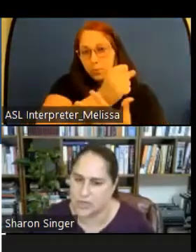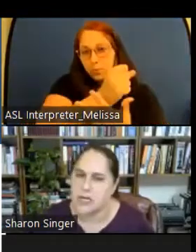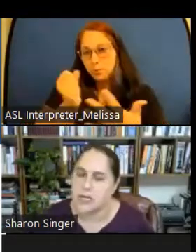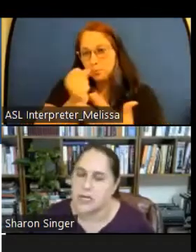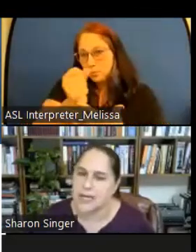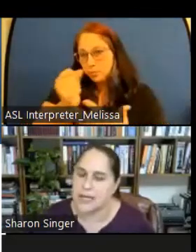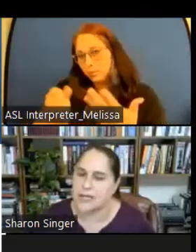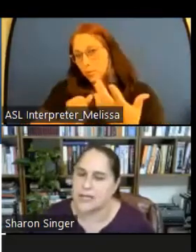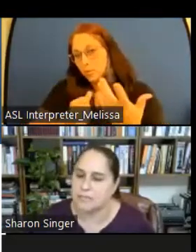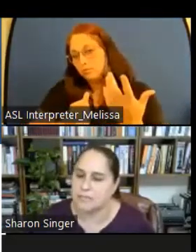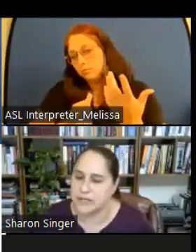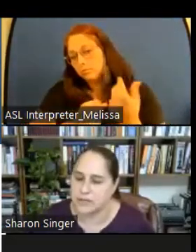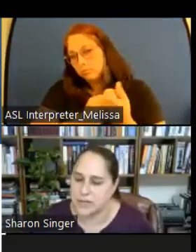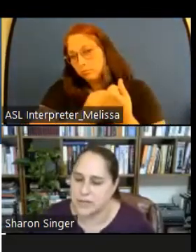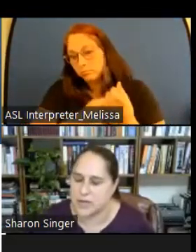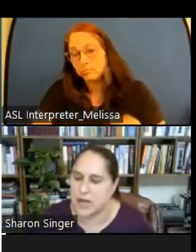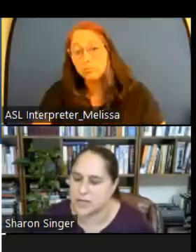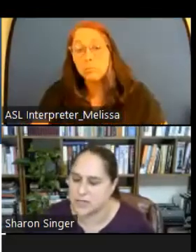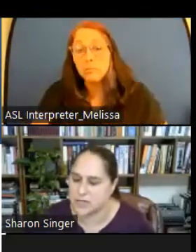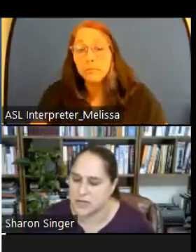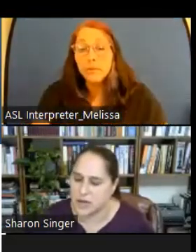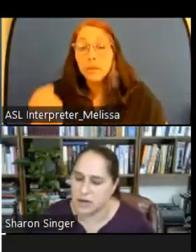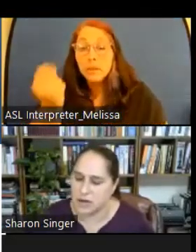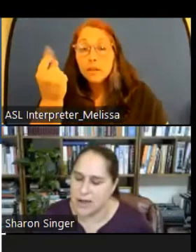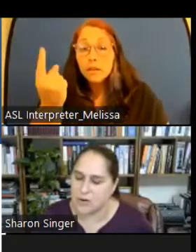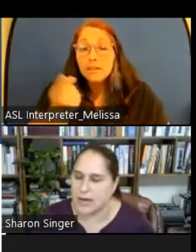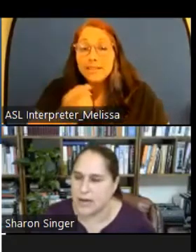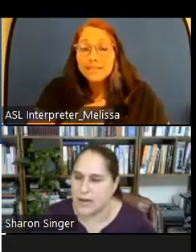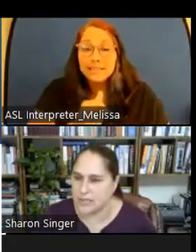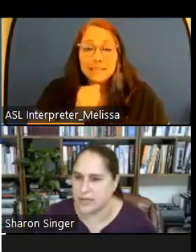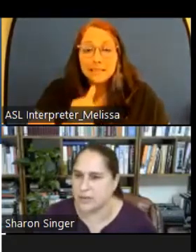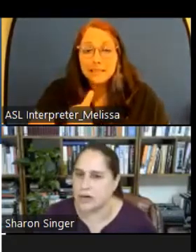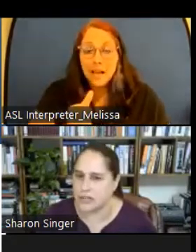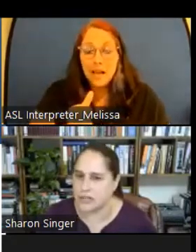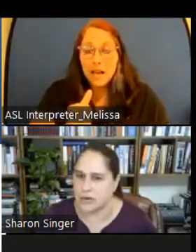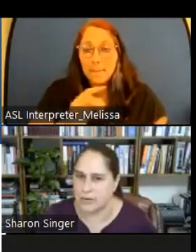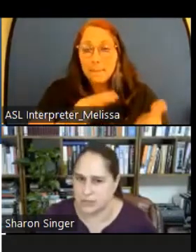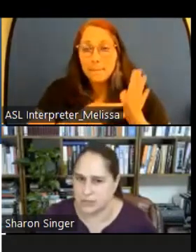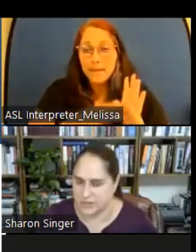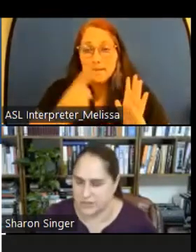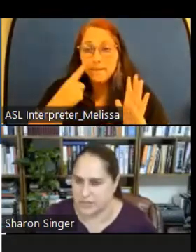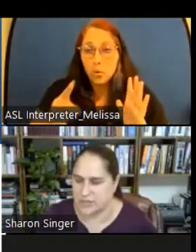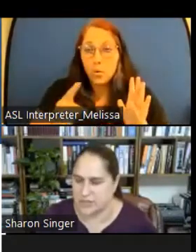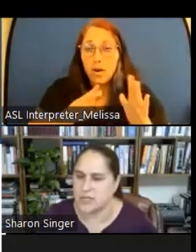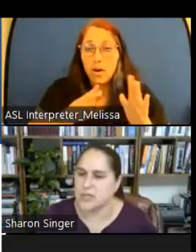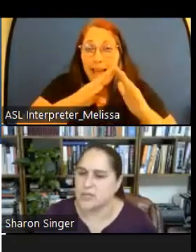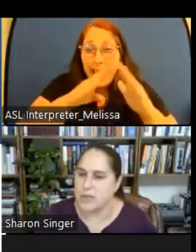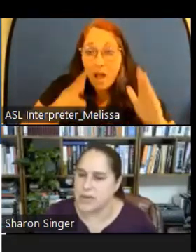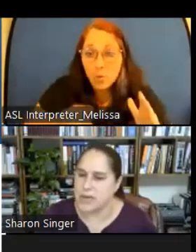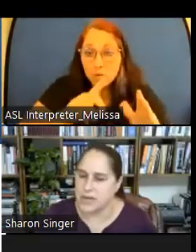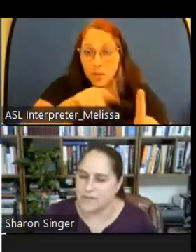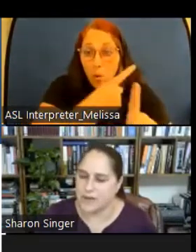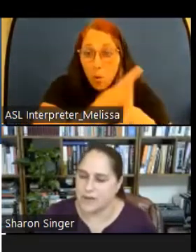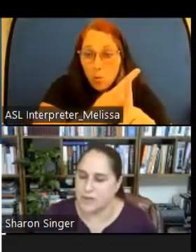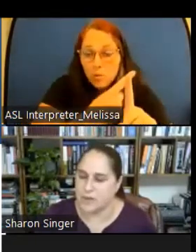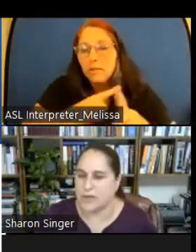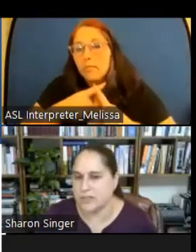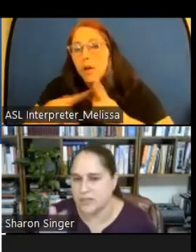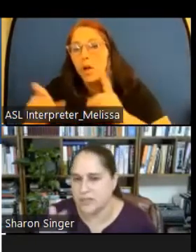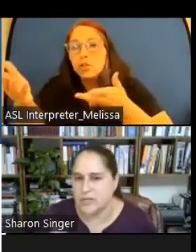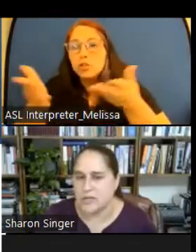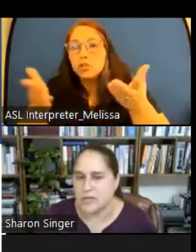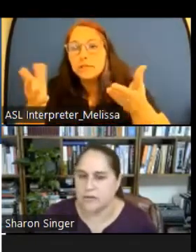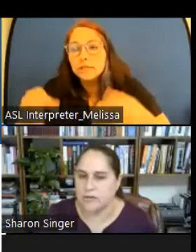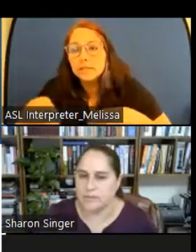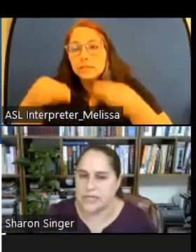entry. Again, this is meant to be not just about housing, but also about services. So if someone